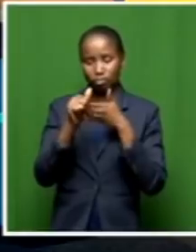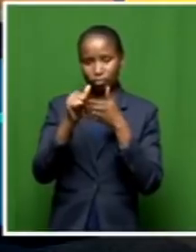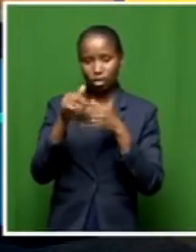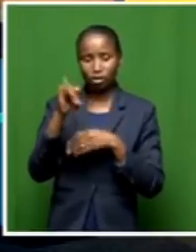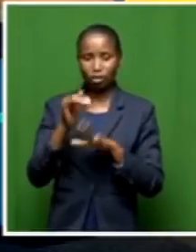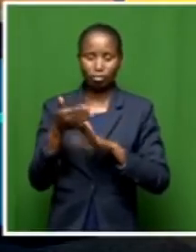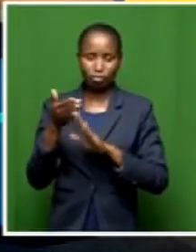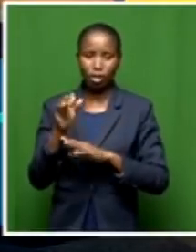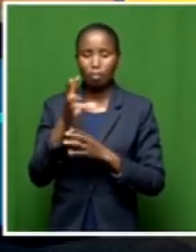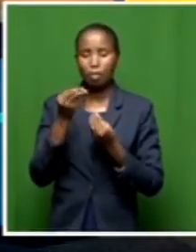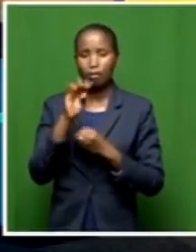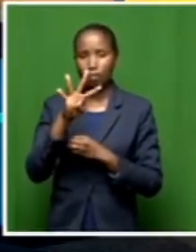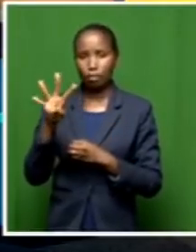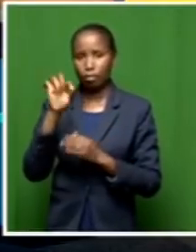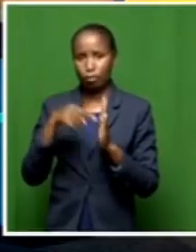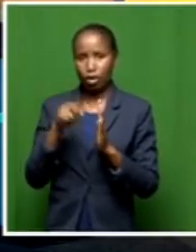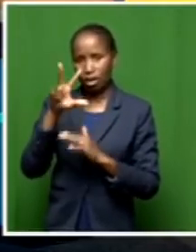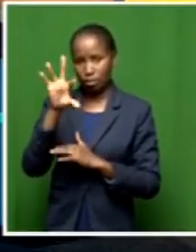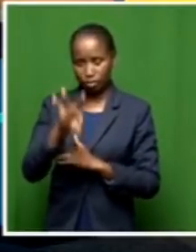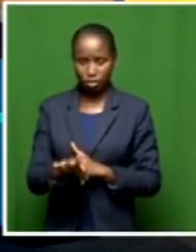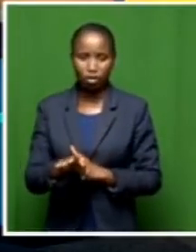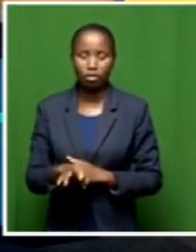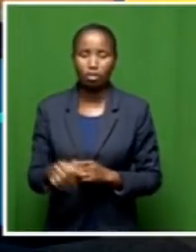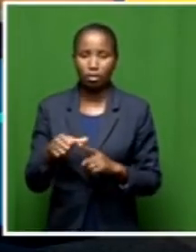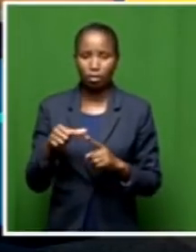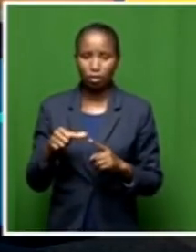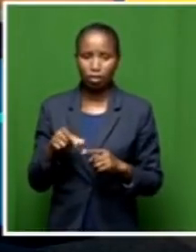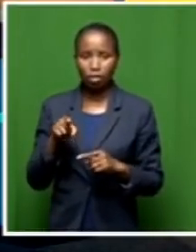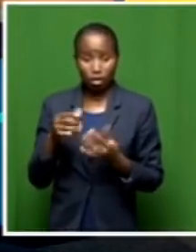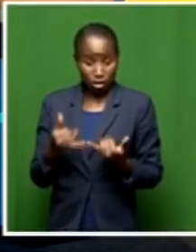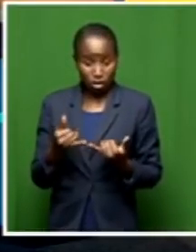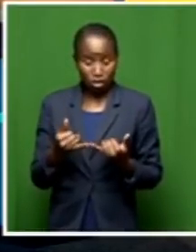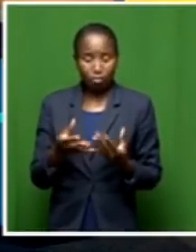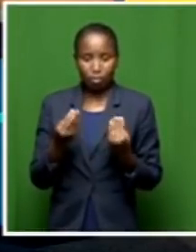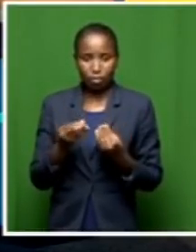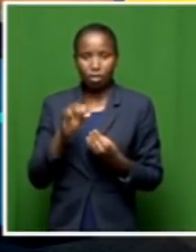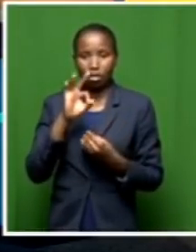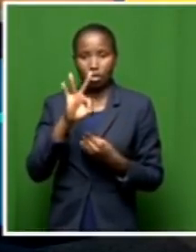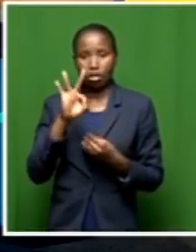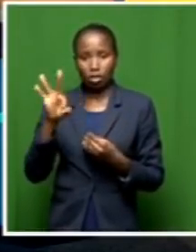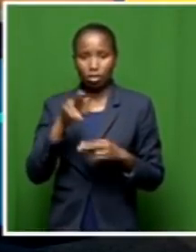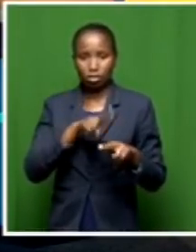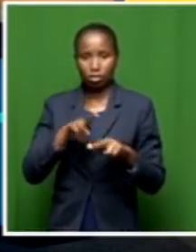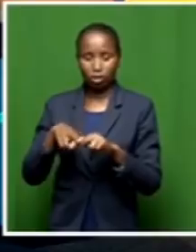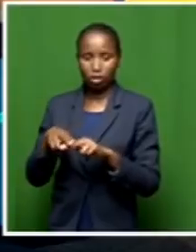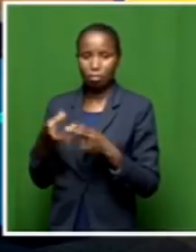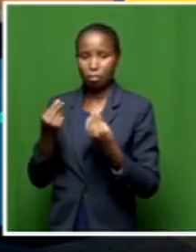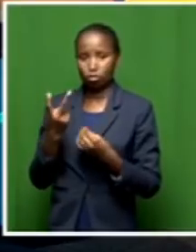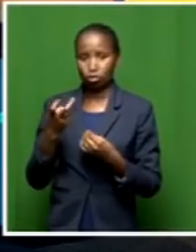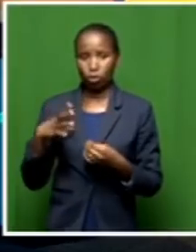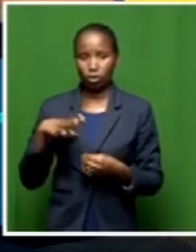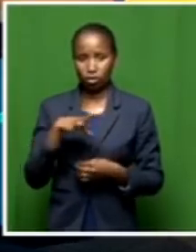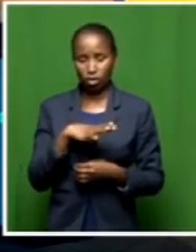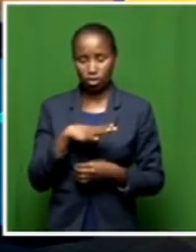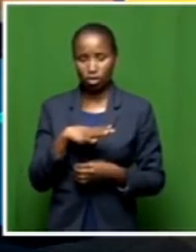44.8%. That's where they're at. 33 seats is what they've got, 2 councils, and 73,631 votes so far.